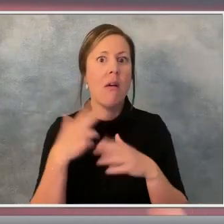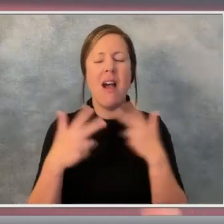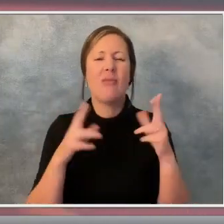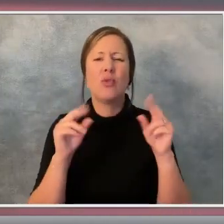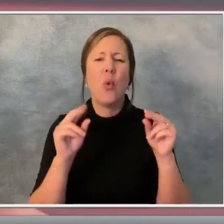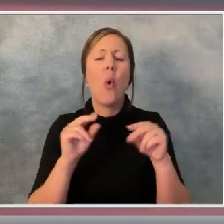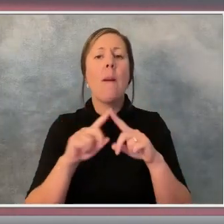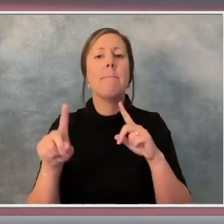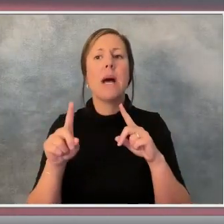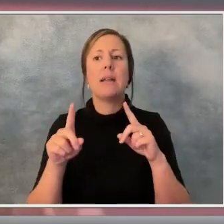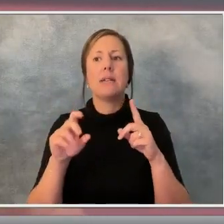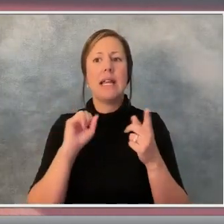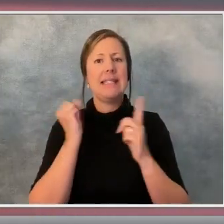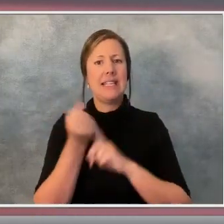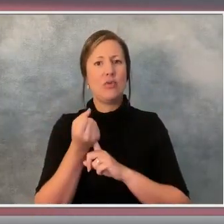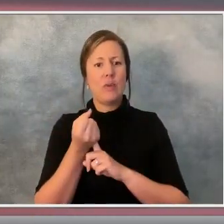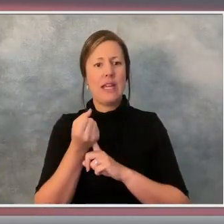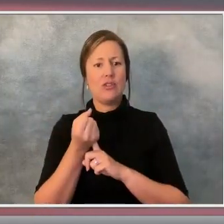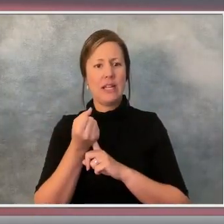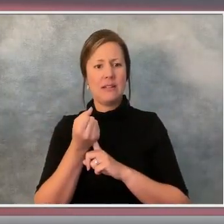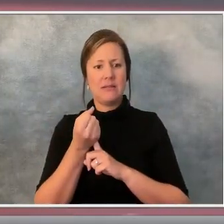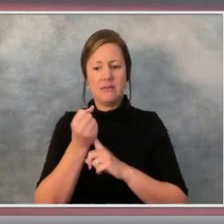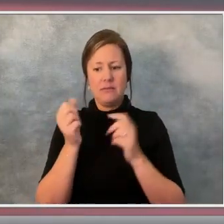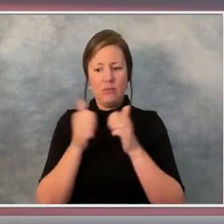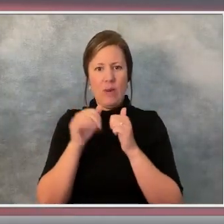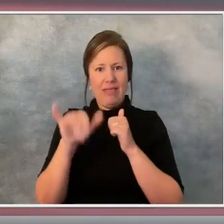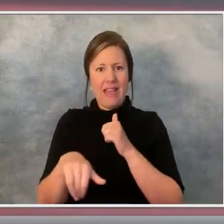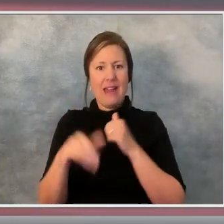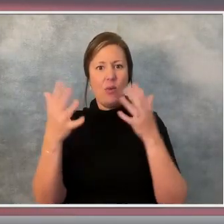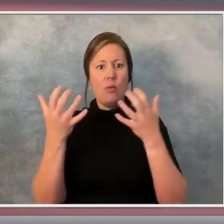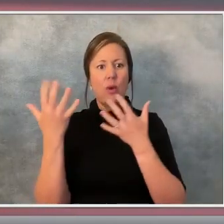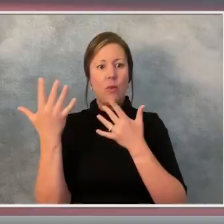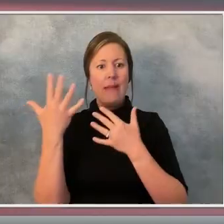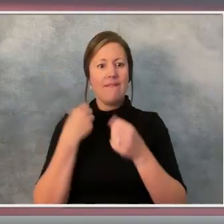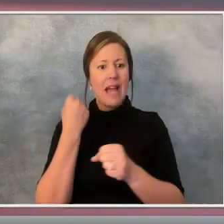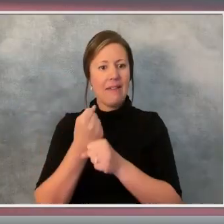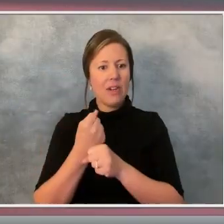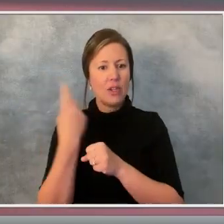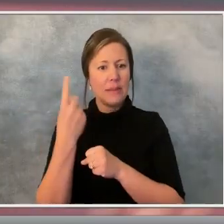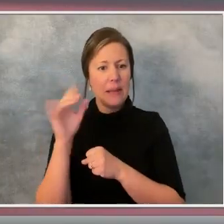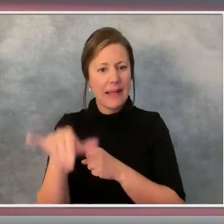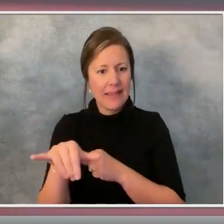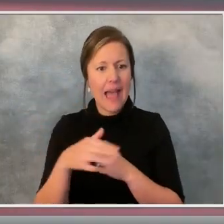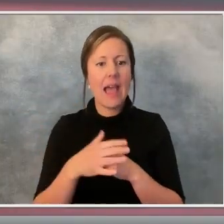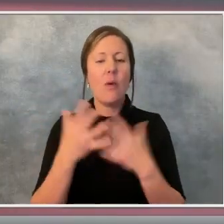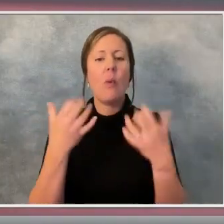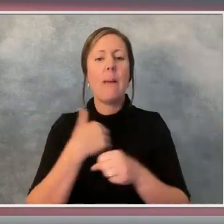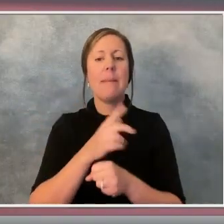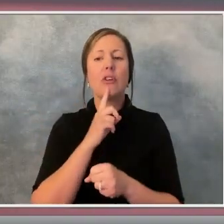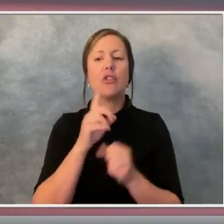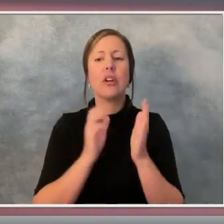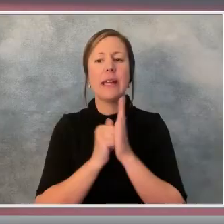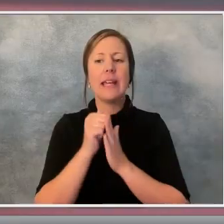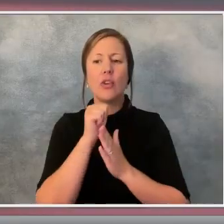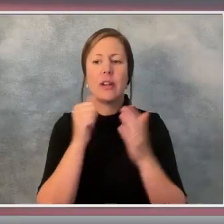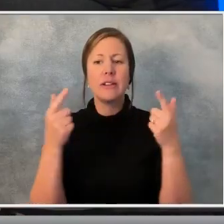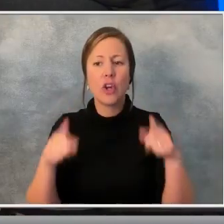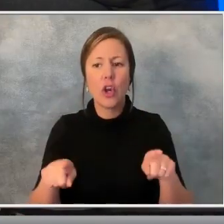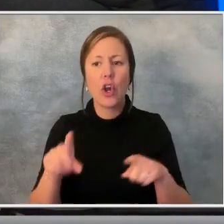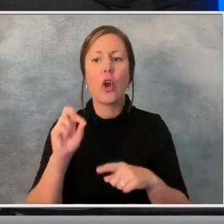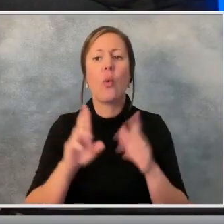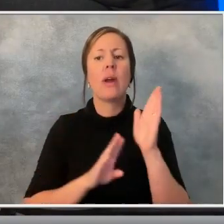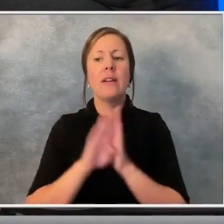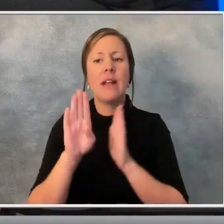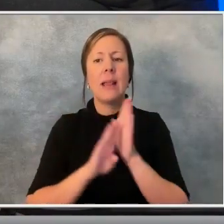Eddie's, we want to wait 5 years or something like just to make sure that cancer doesn't recur, another cancer doesn't develop, because This is there's some syndromes. the human